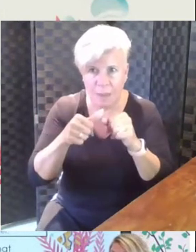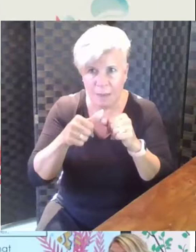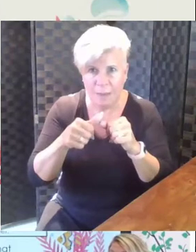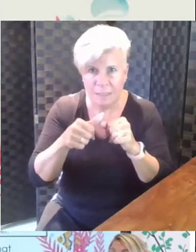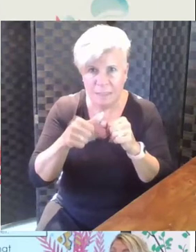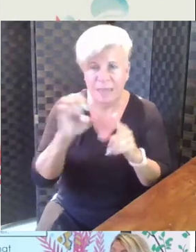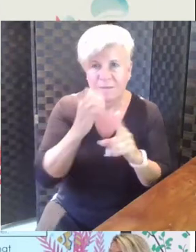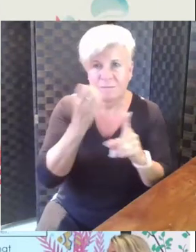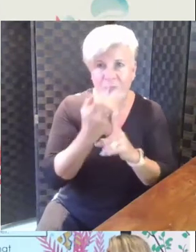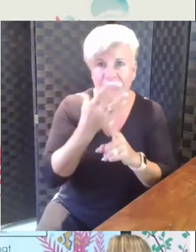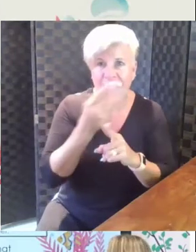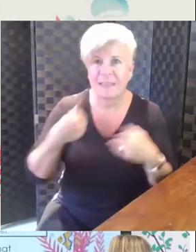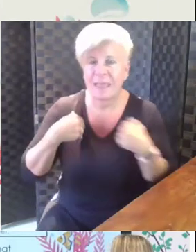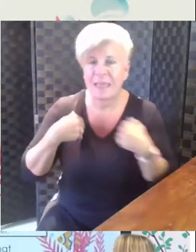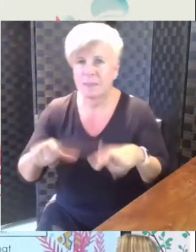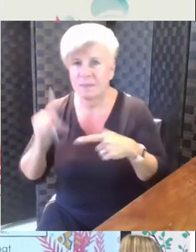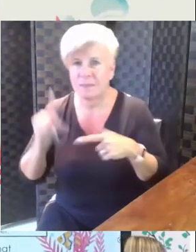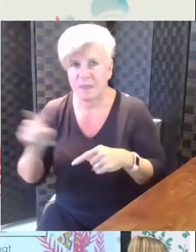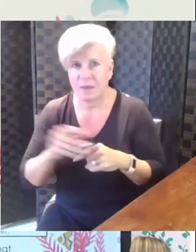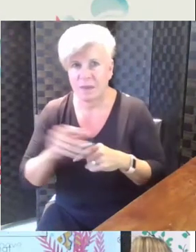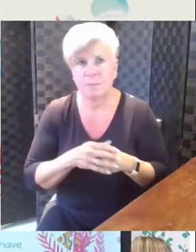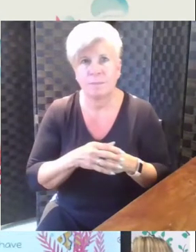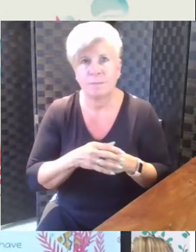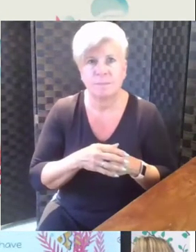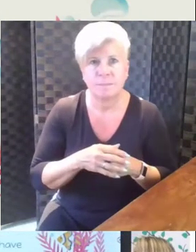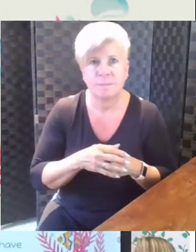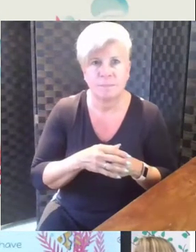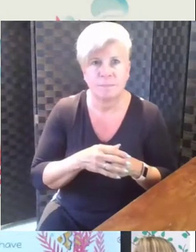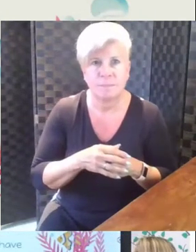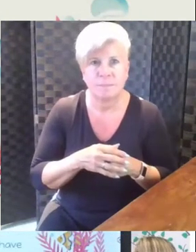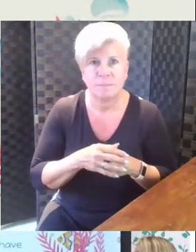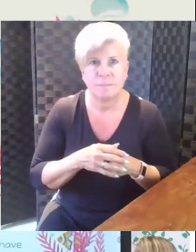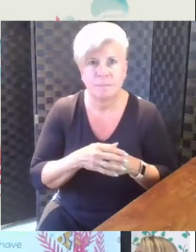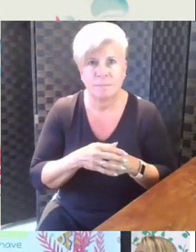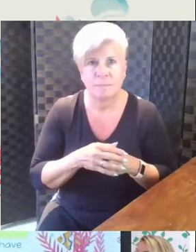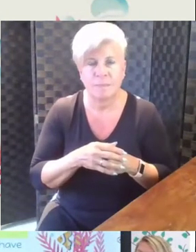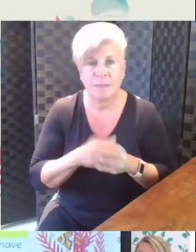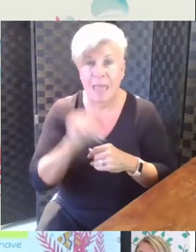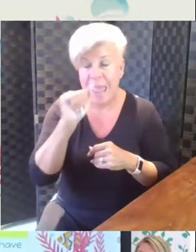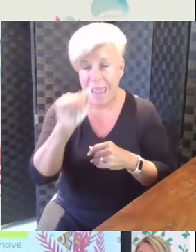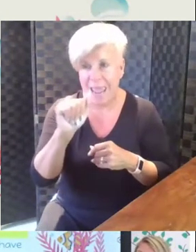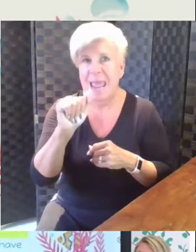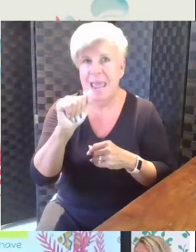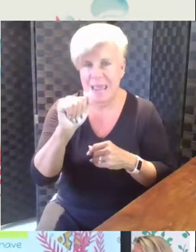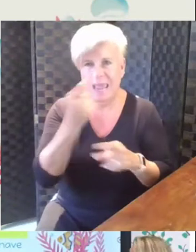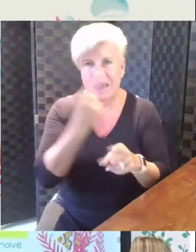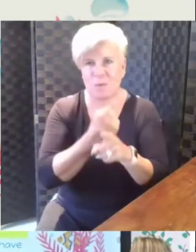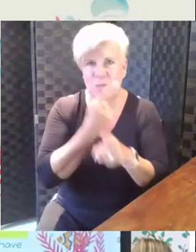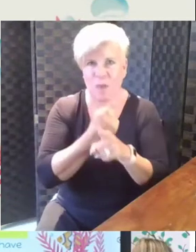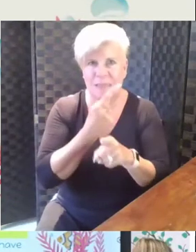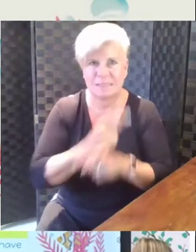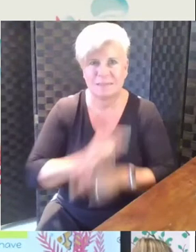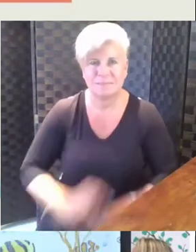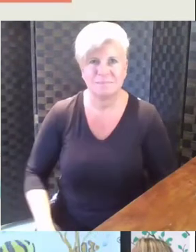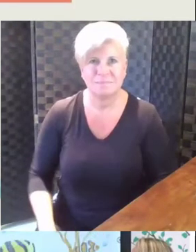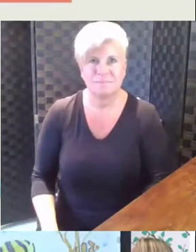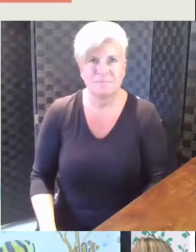the environment and the animals that live in it. So if you said A, you are correct.